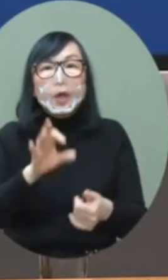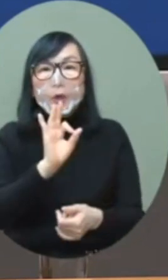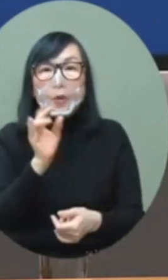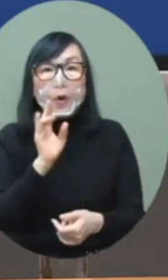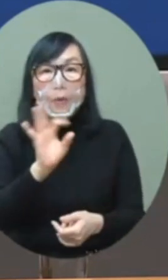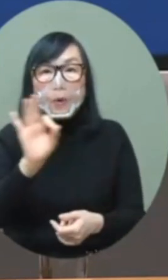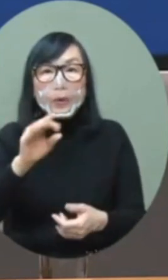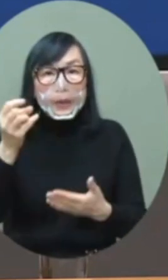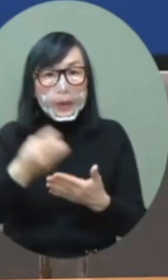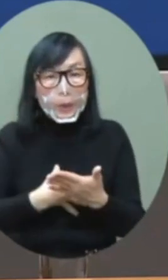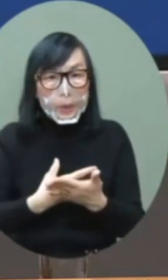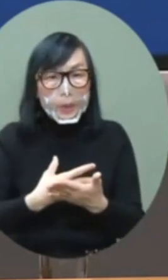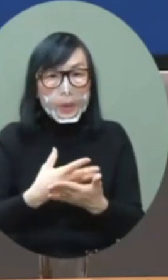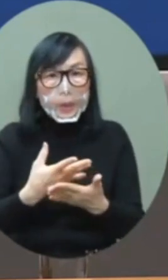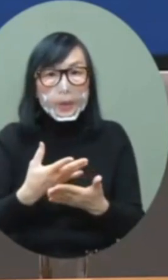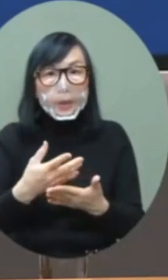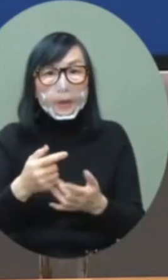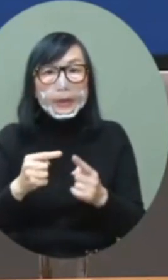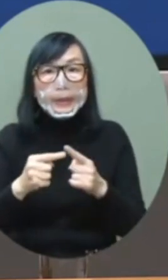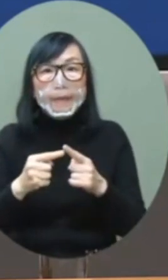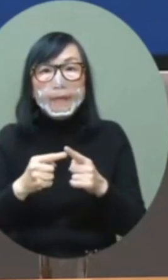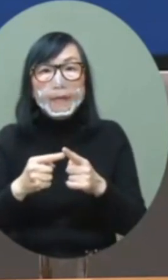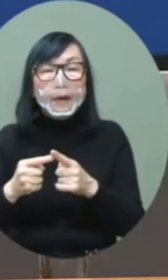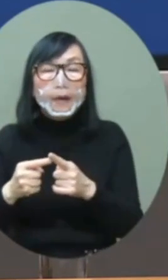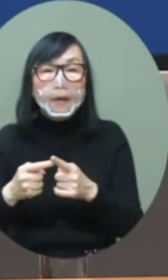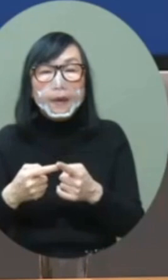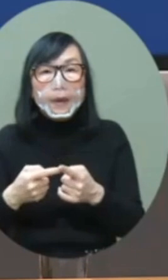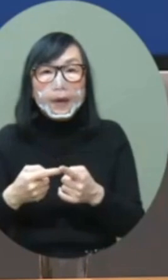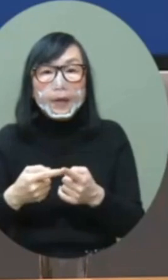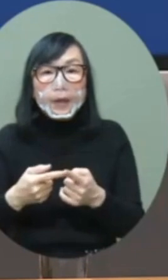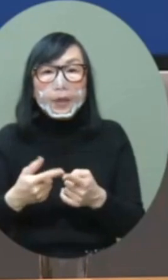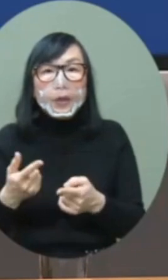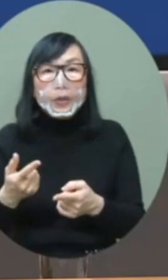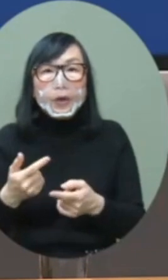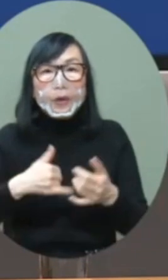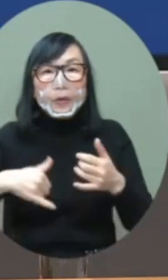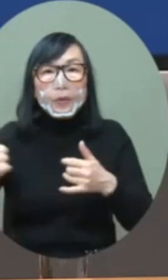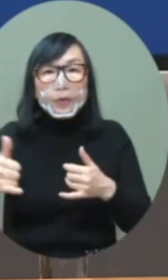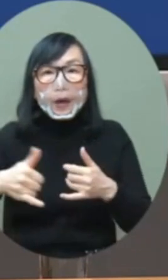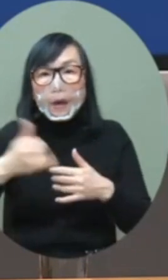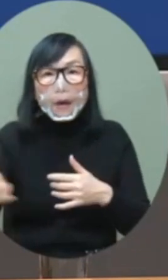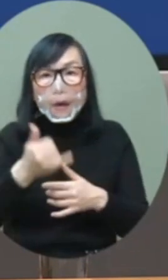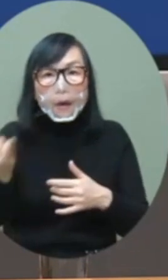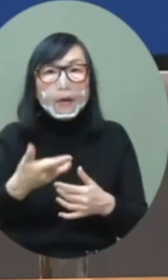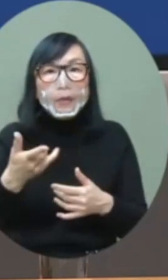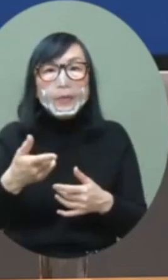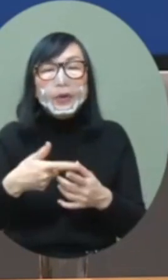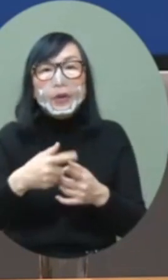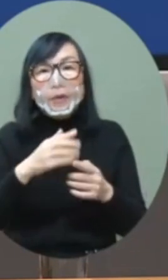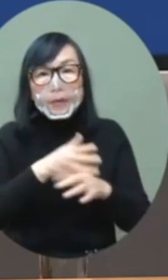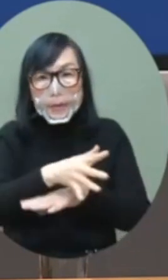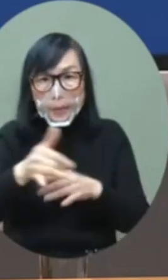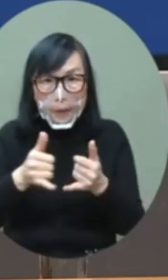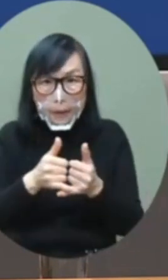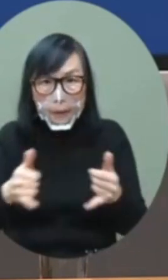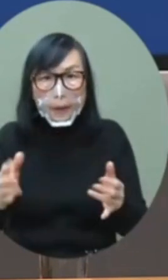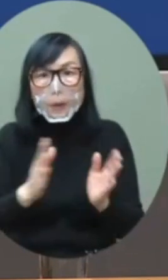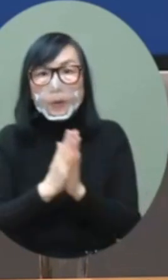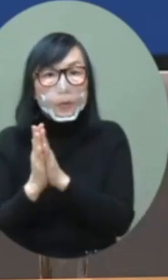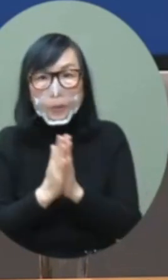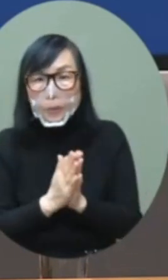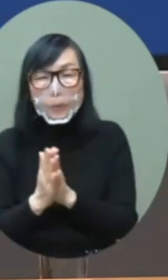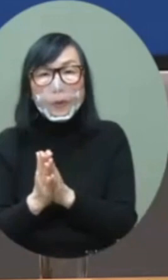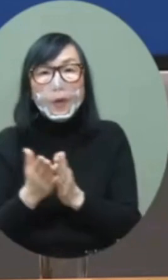banquets and social interactions and so on. We could be facing a far worse situation. But